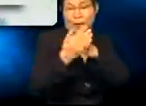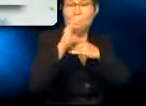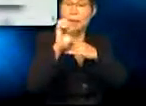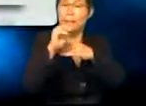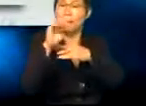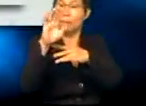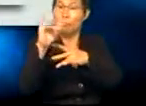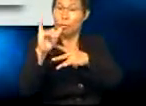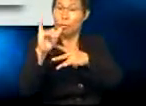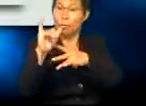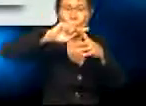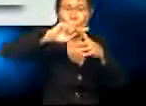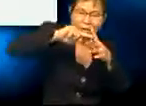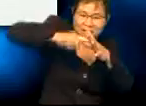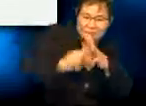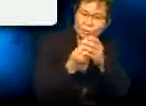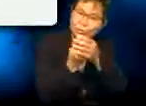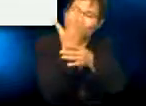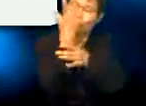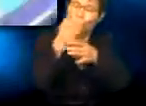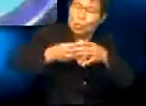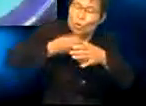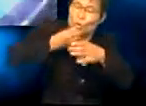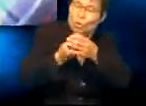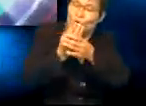it starts to grow.